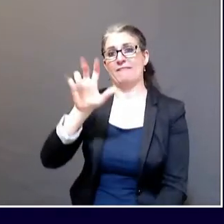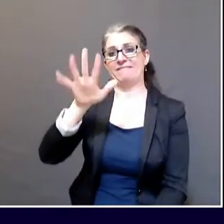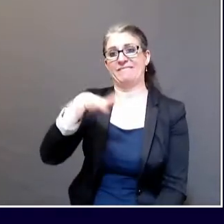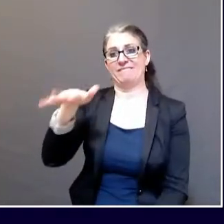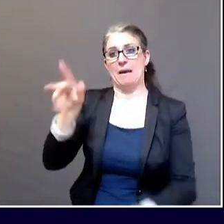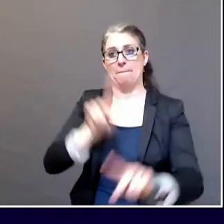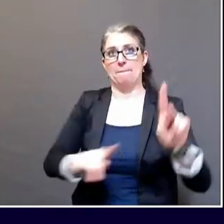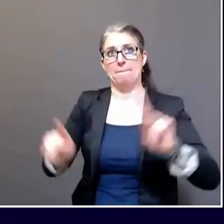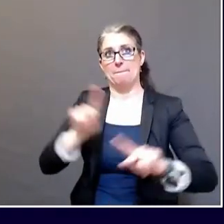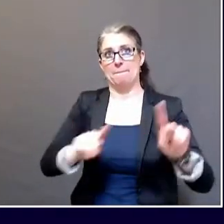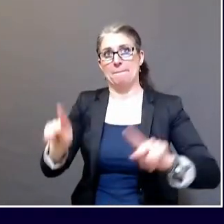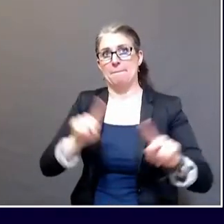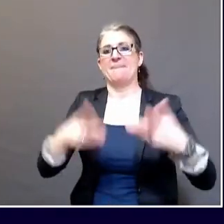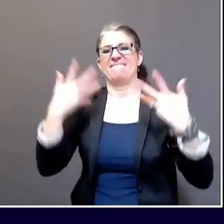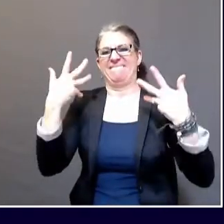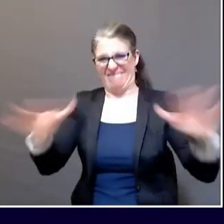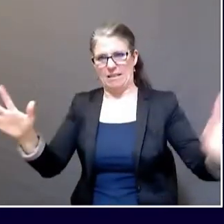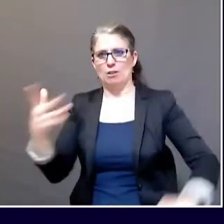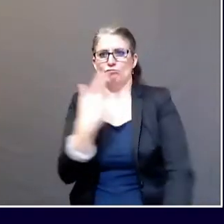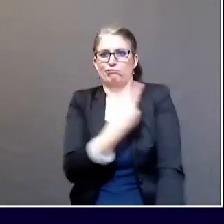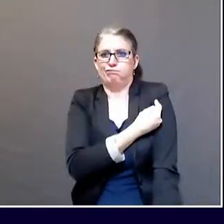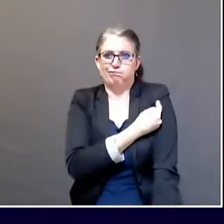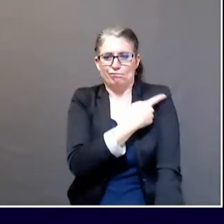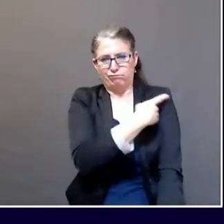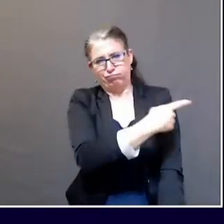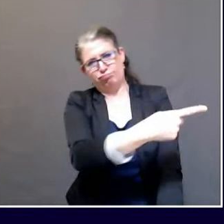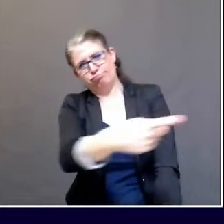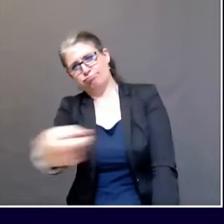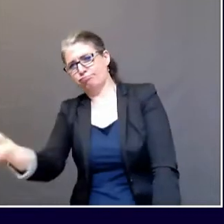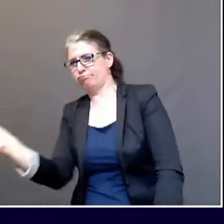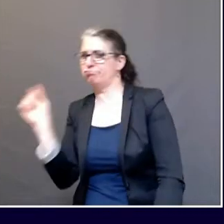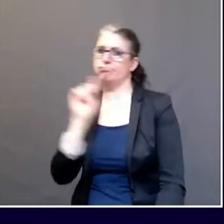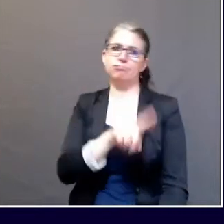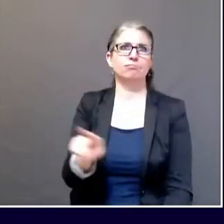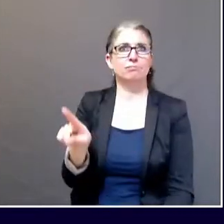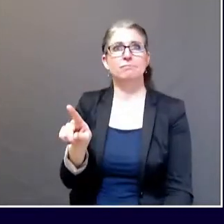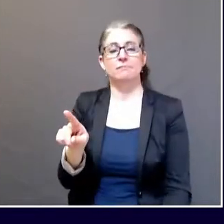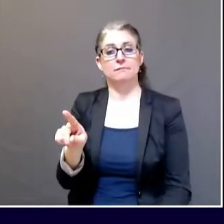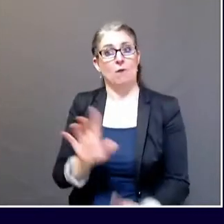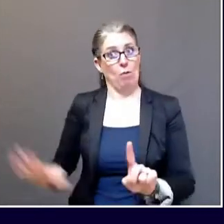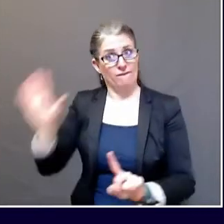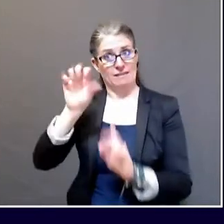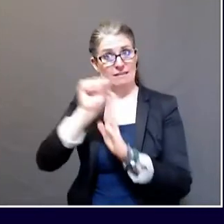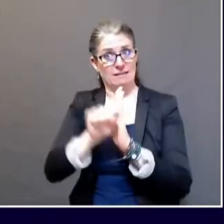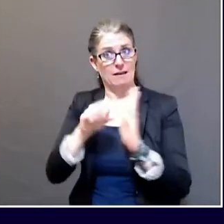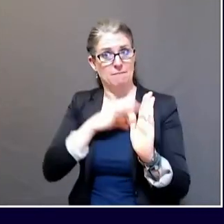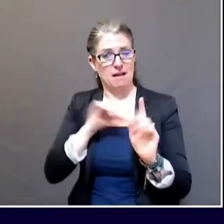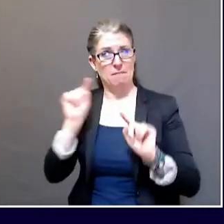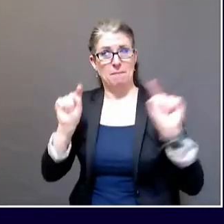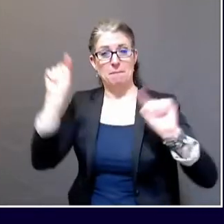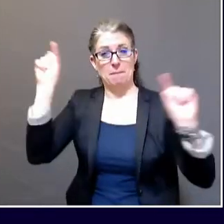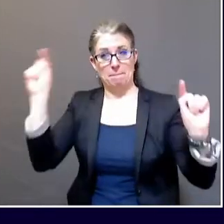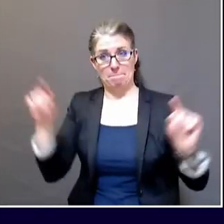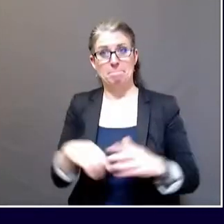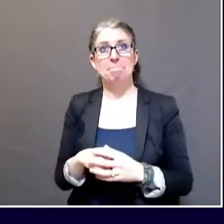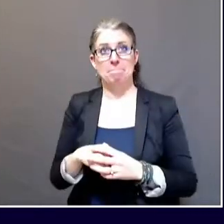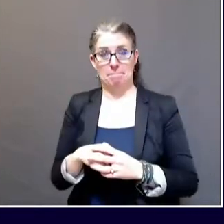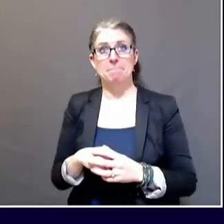81,355 doses of COVID-19 vaccine administered across the state of Maine. Of